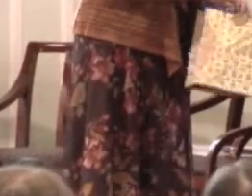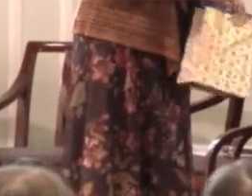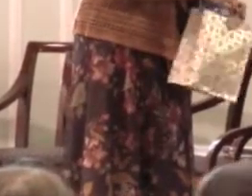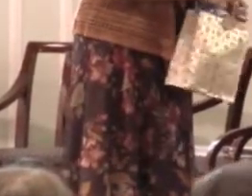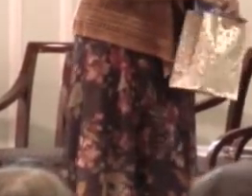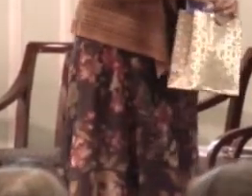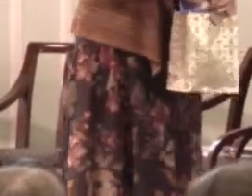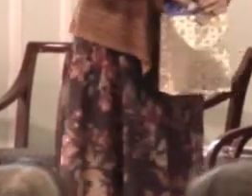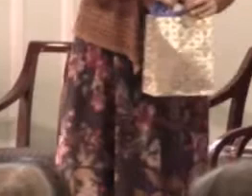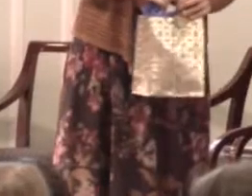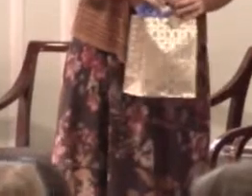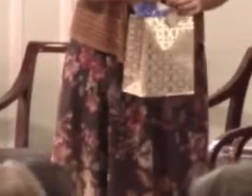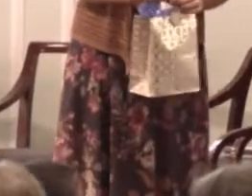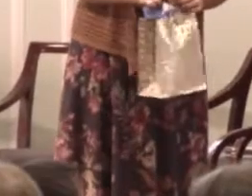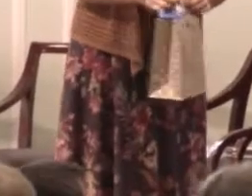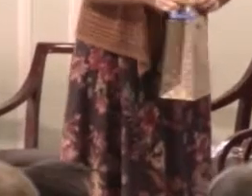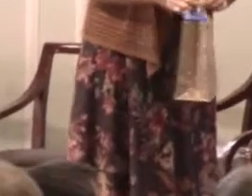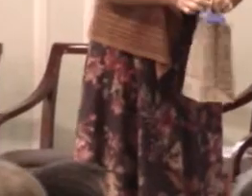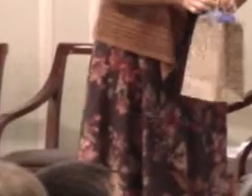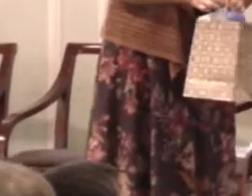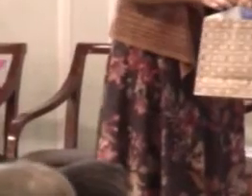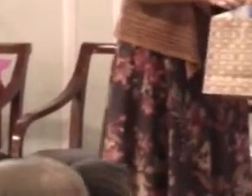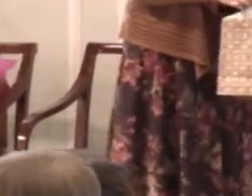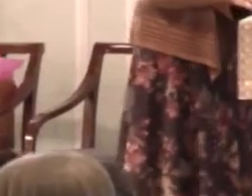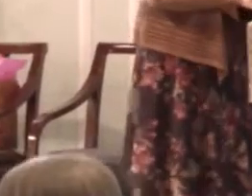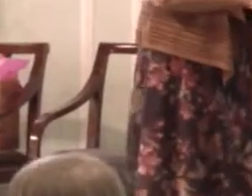Purcell. Brother Purcell. Where are you at?